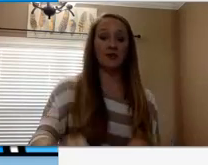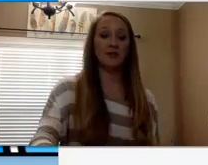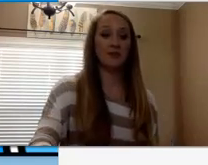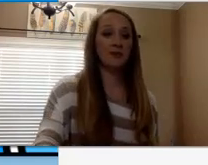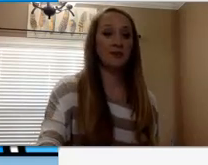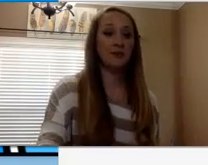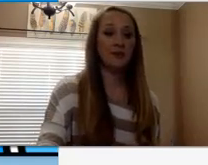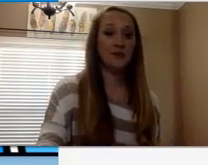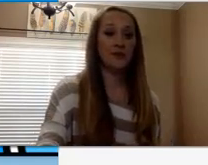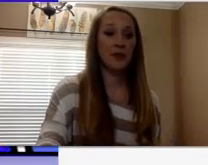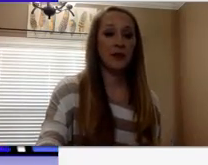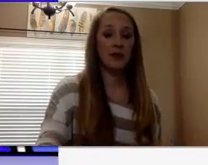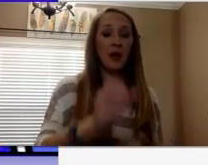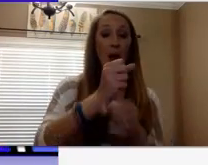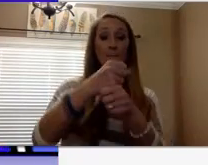Fun.